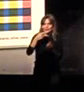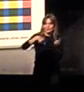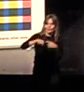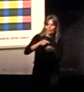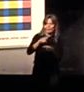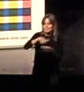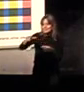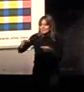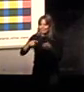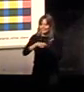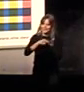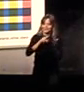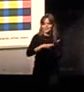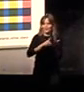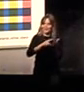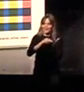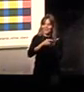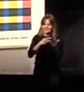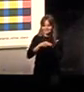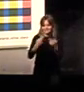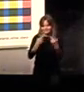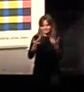people thank you